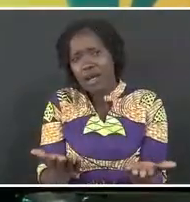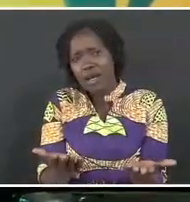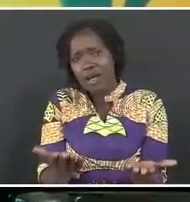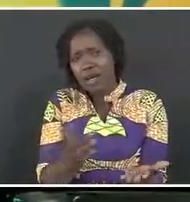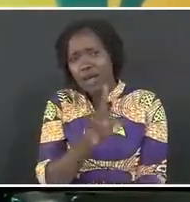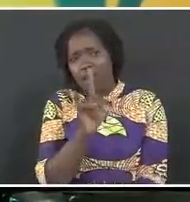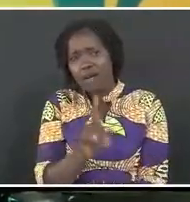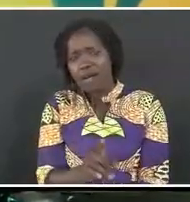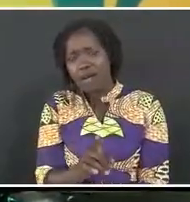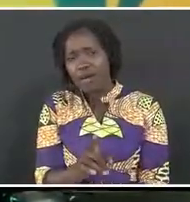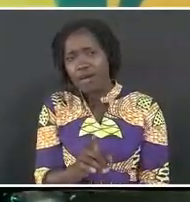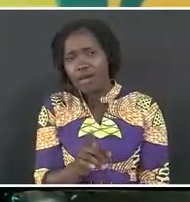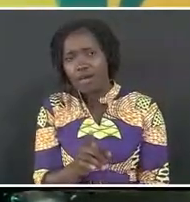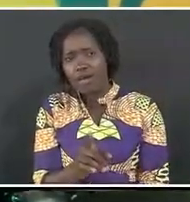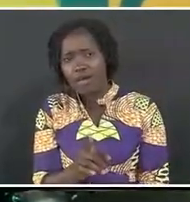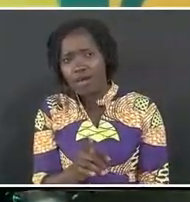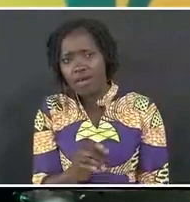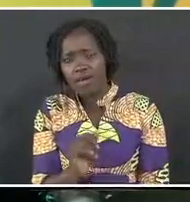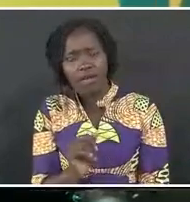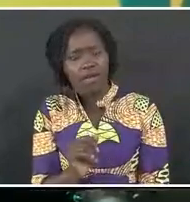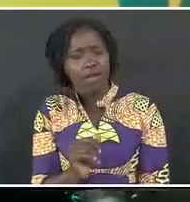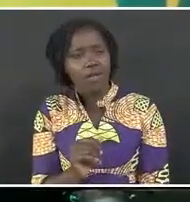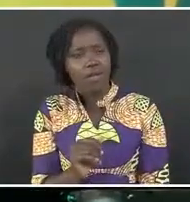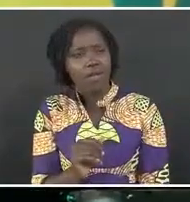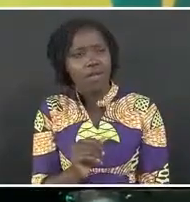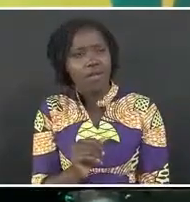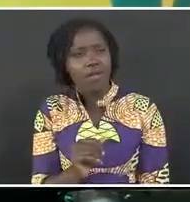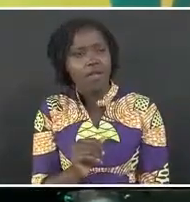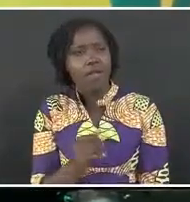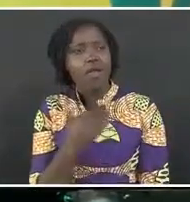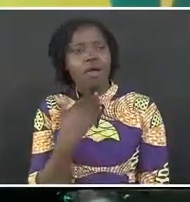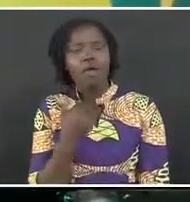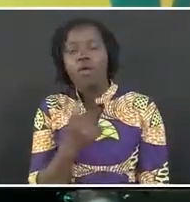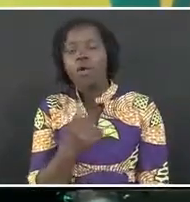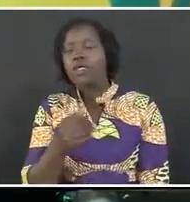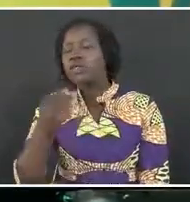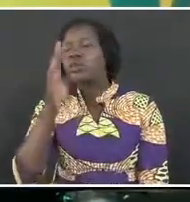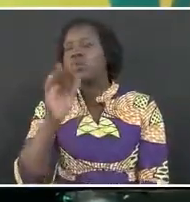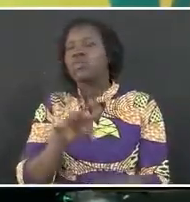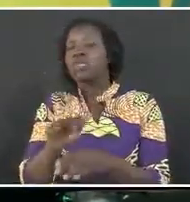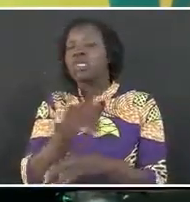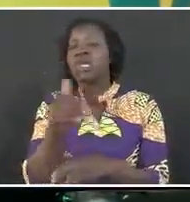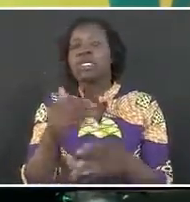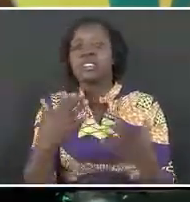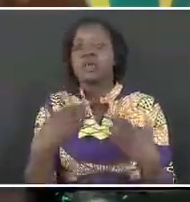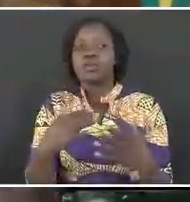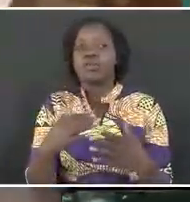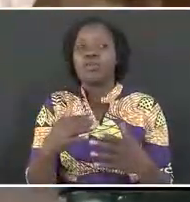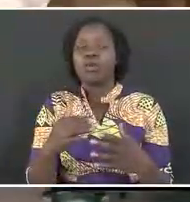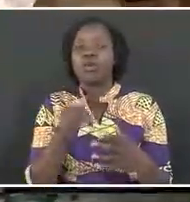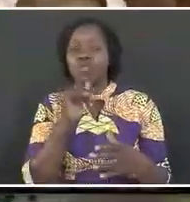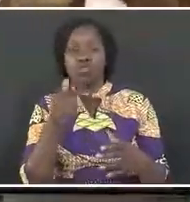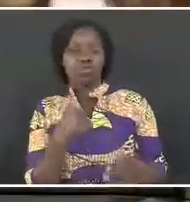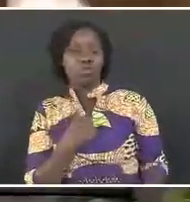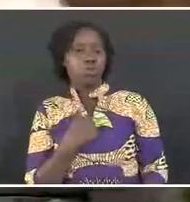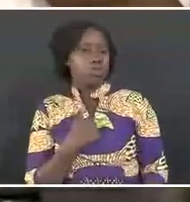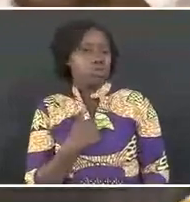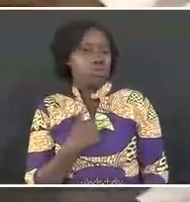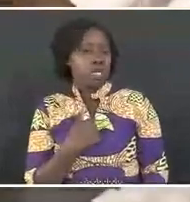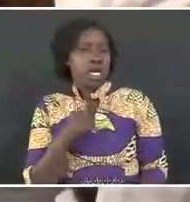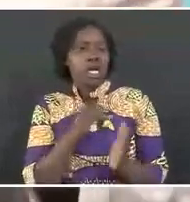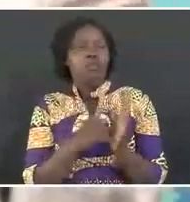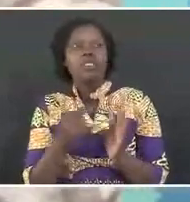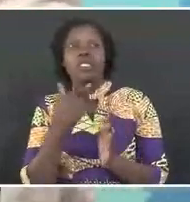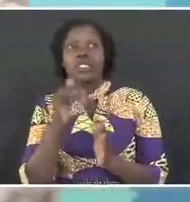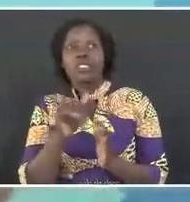the reapers that we should, who should be sent? We want God to send other people except me. I'm just